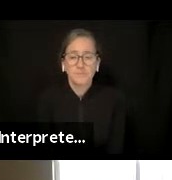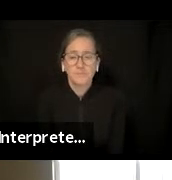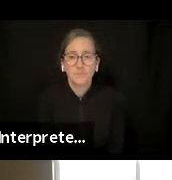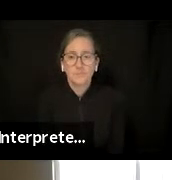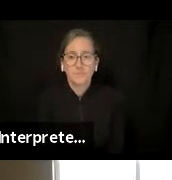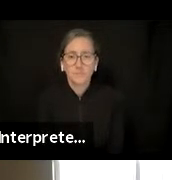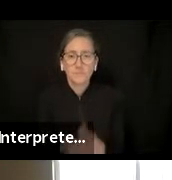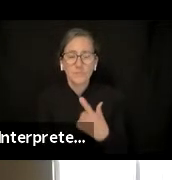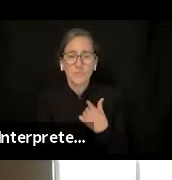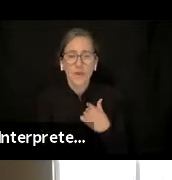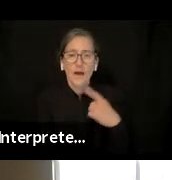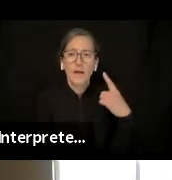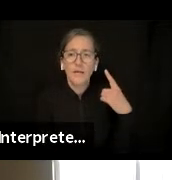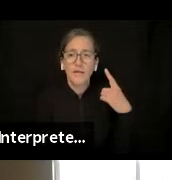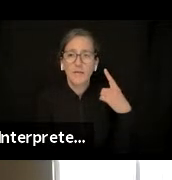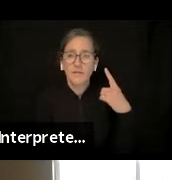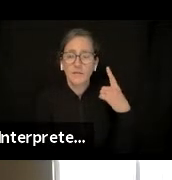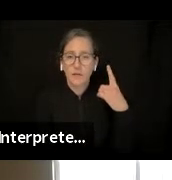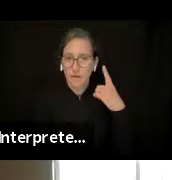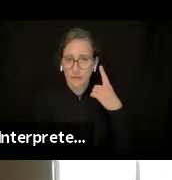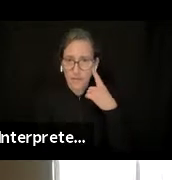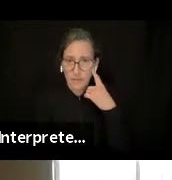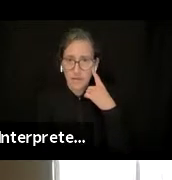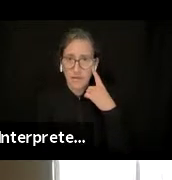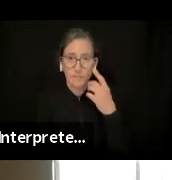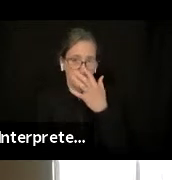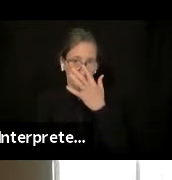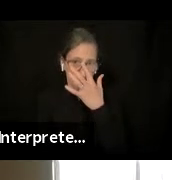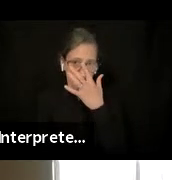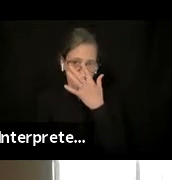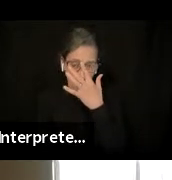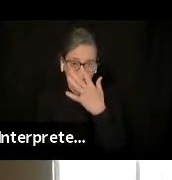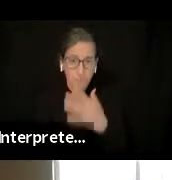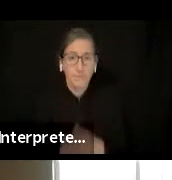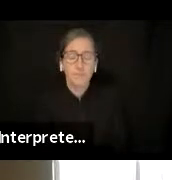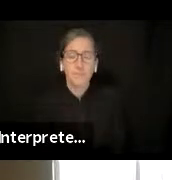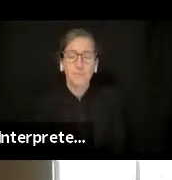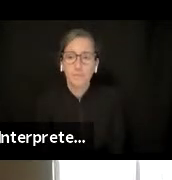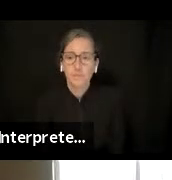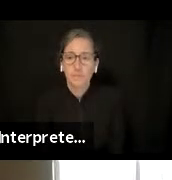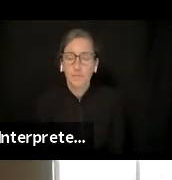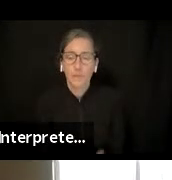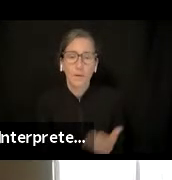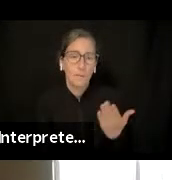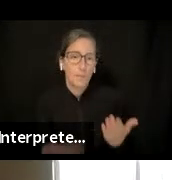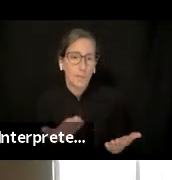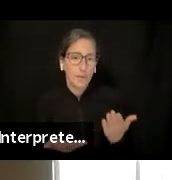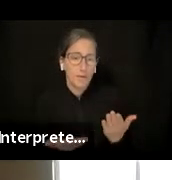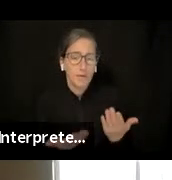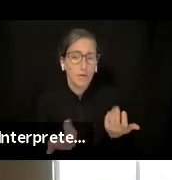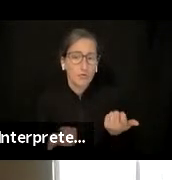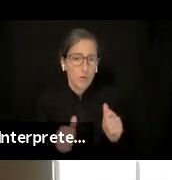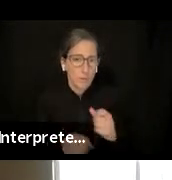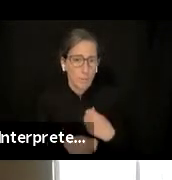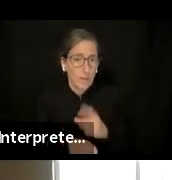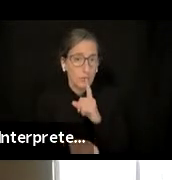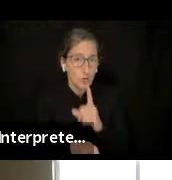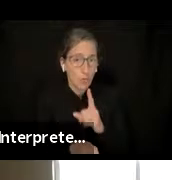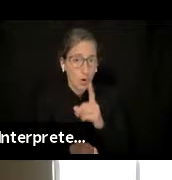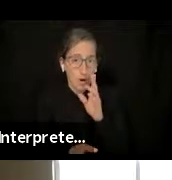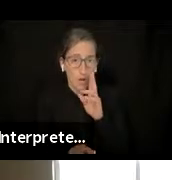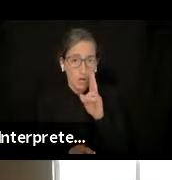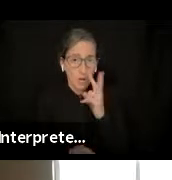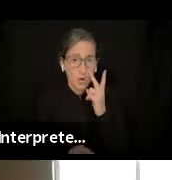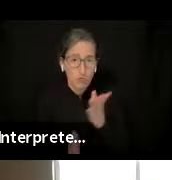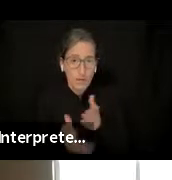I think in the, maybe like in the effort towards transparency and then also addressing